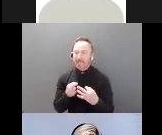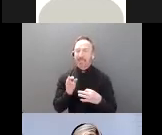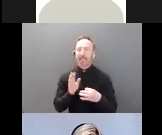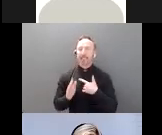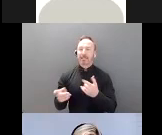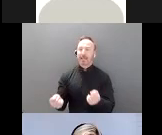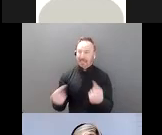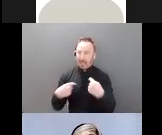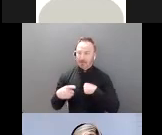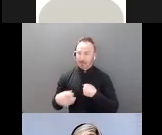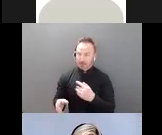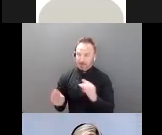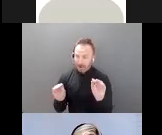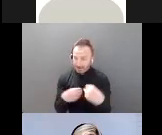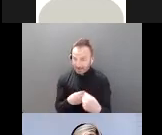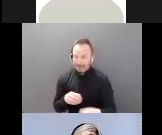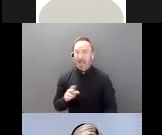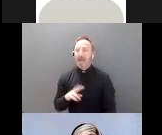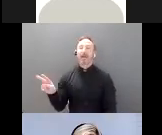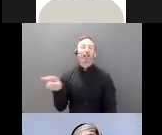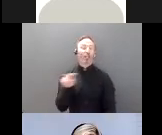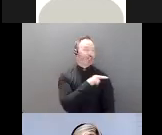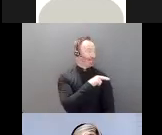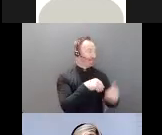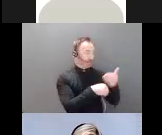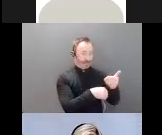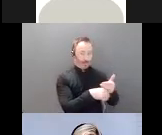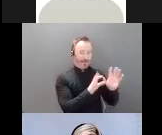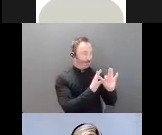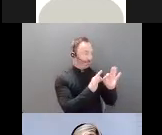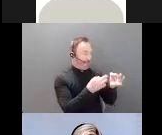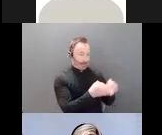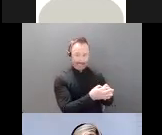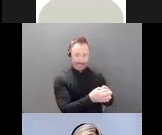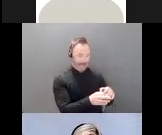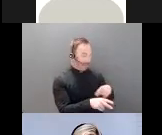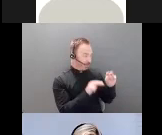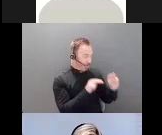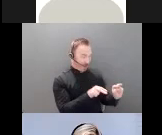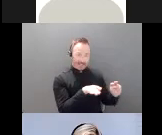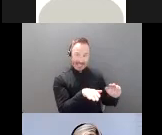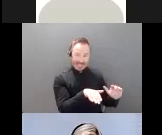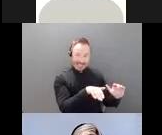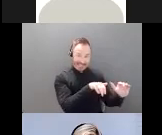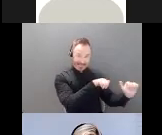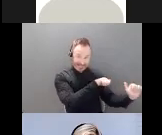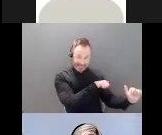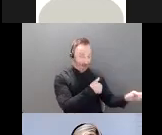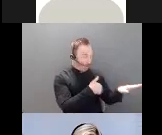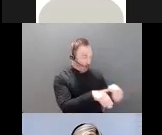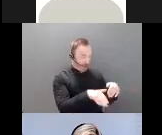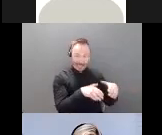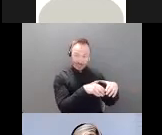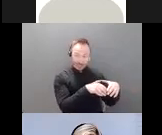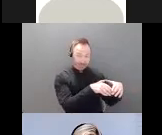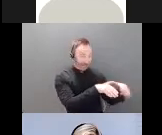office and thinking they're leaving and they need to learn how to be in the world and do well without me ever being involved